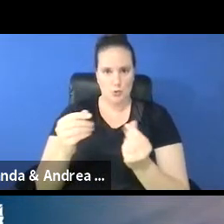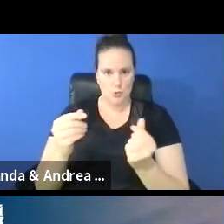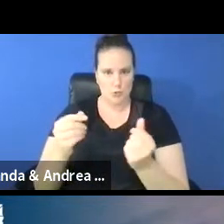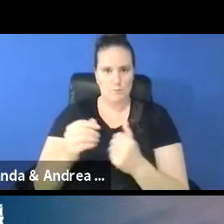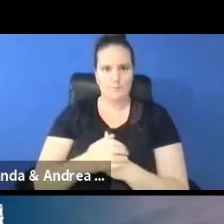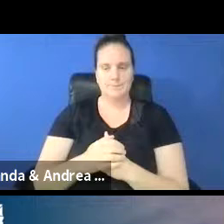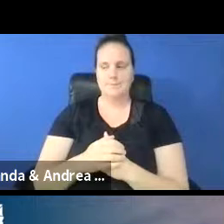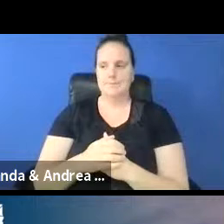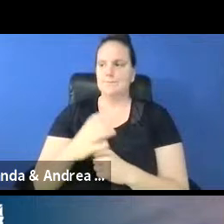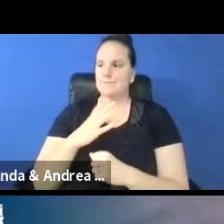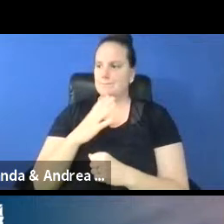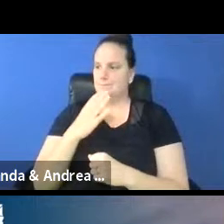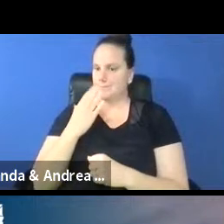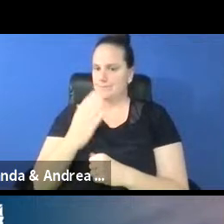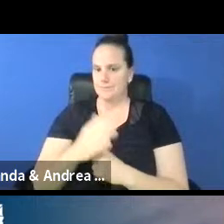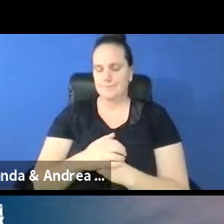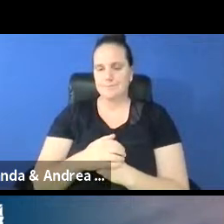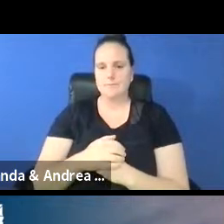Thank you.